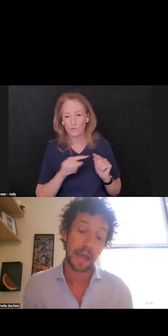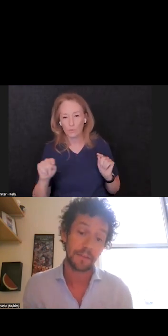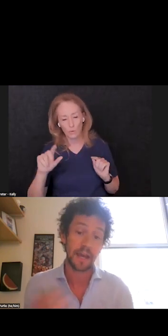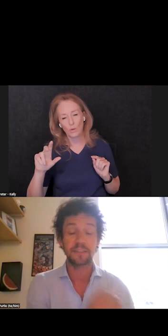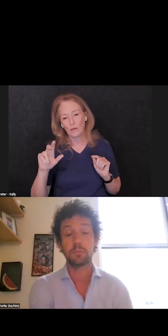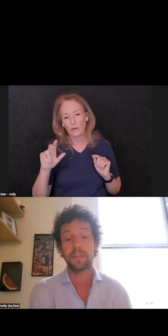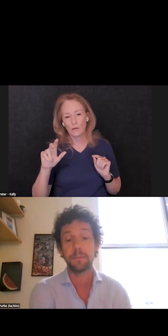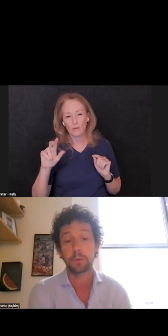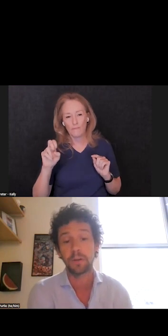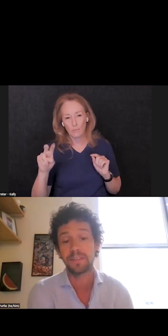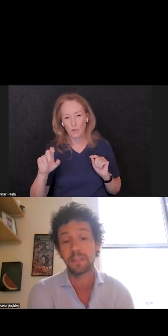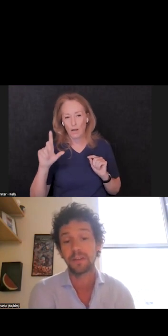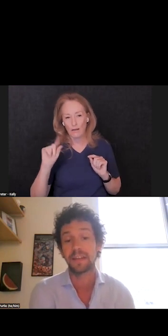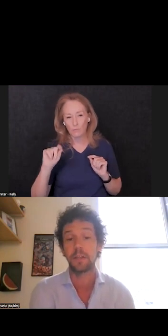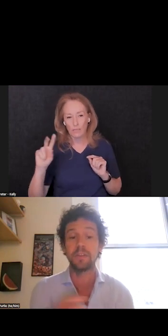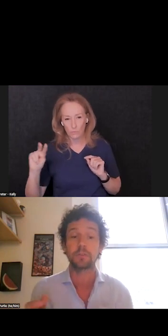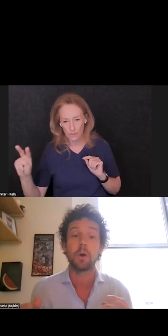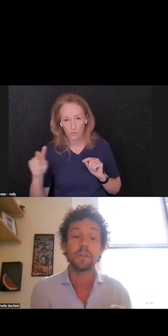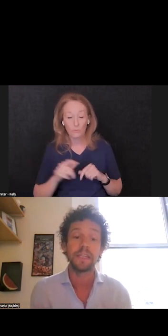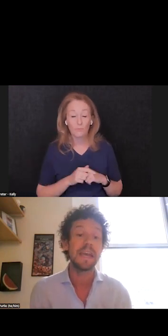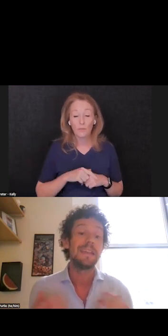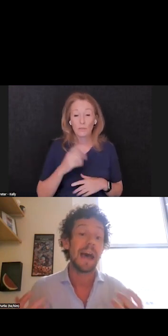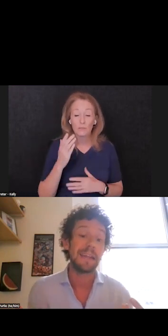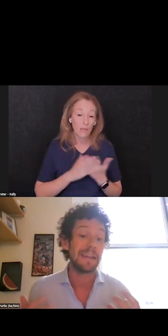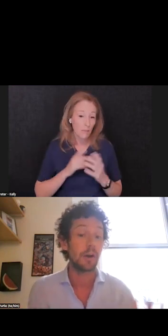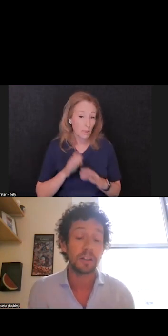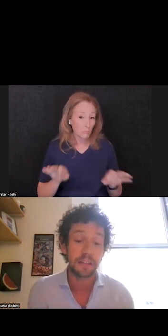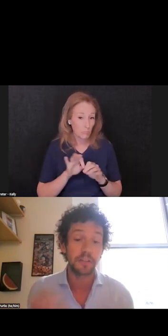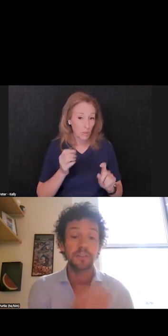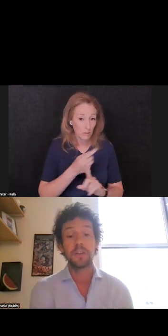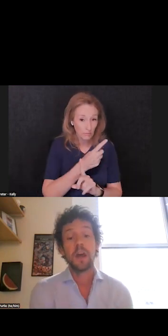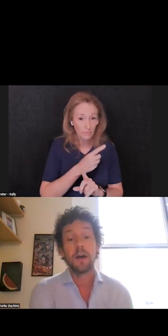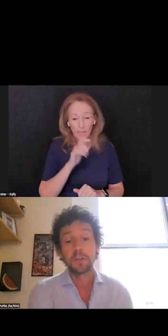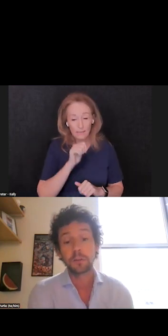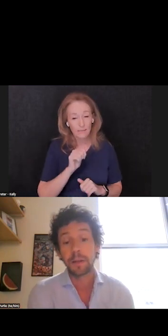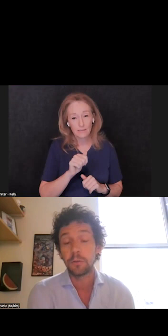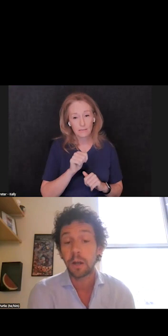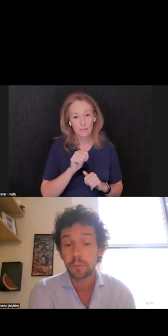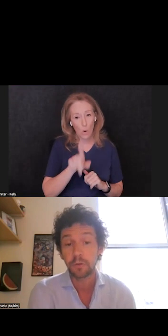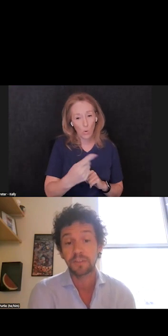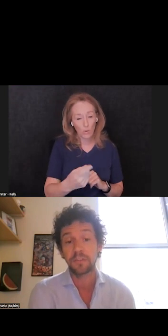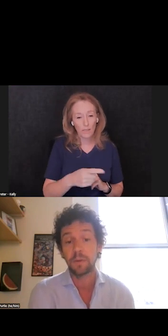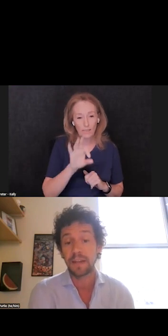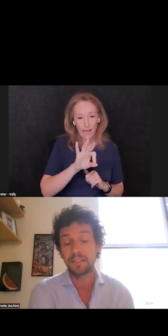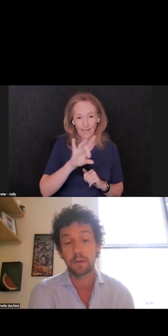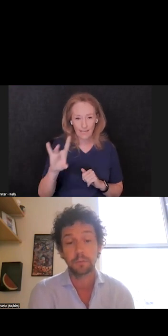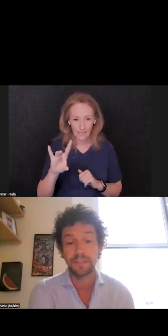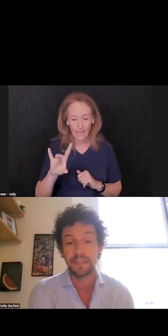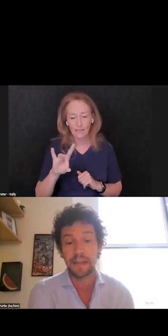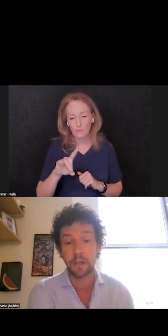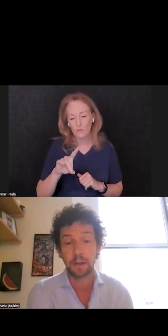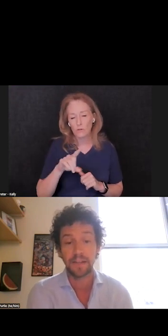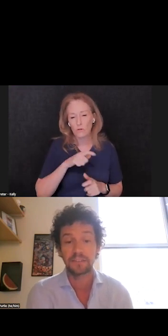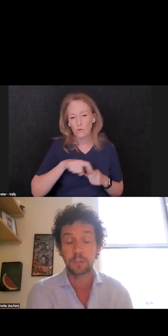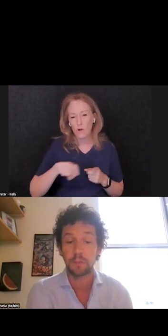many caveats. One of the important ones here is that, these are only 988 call centers, of which there are about 200 across the US. A